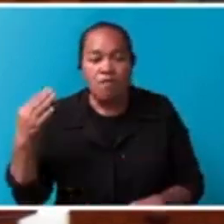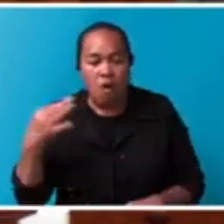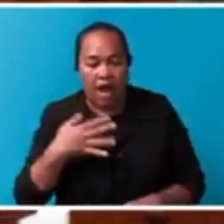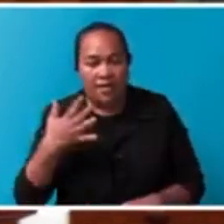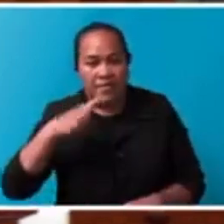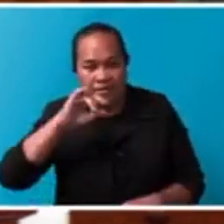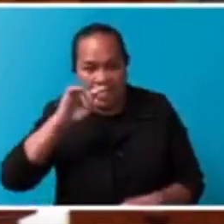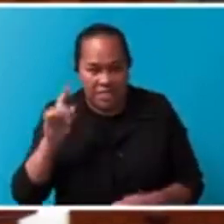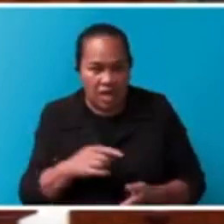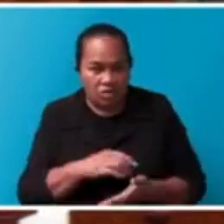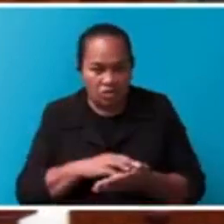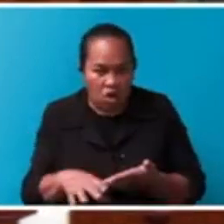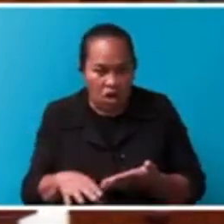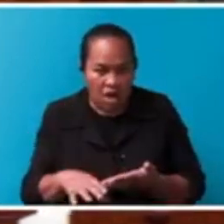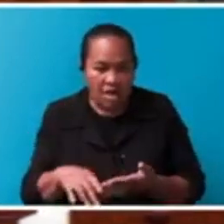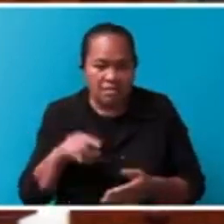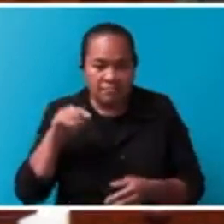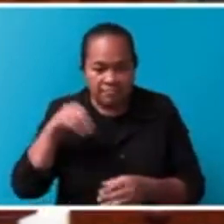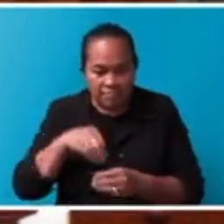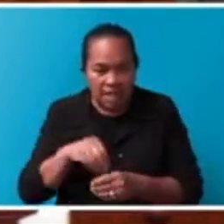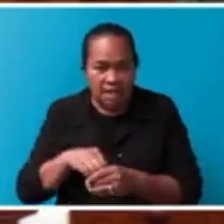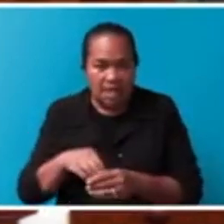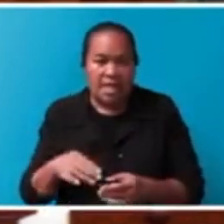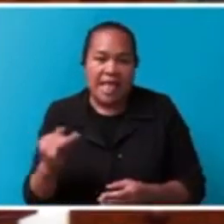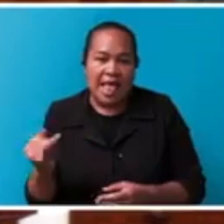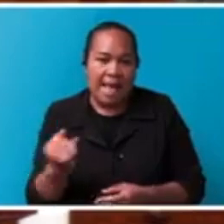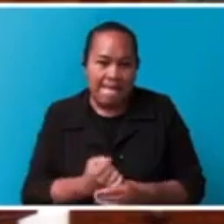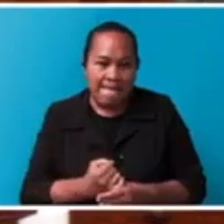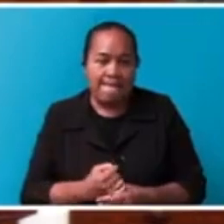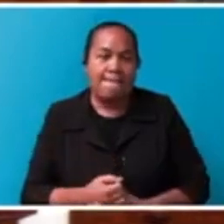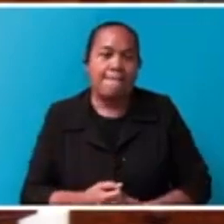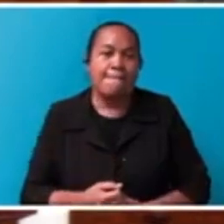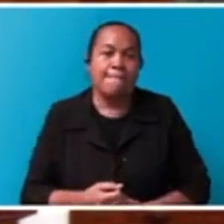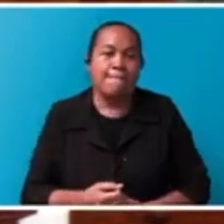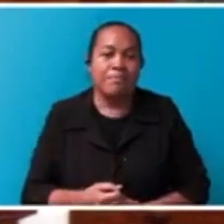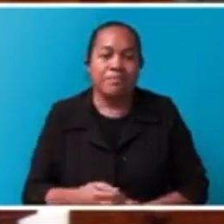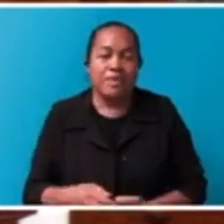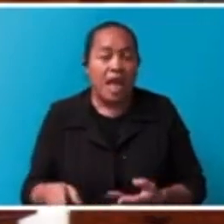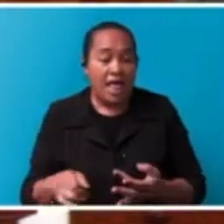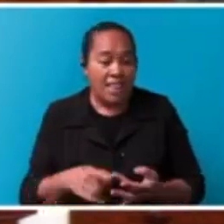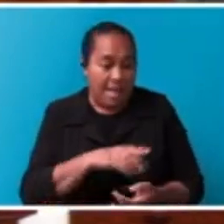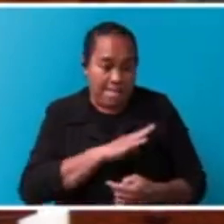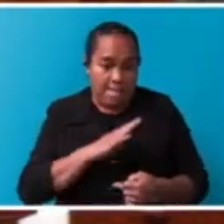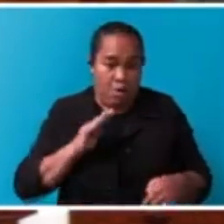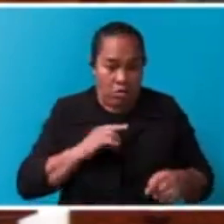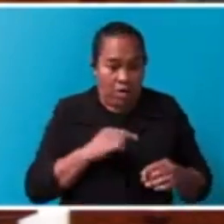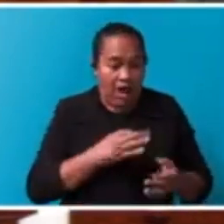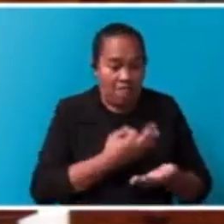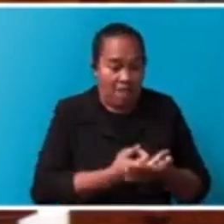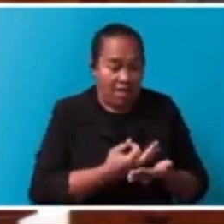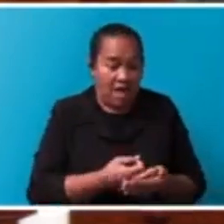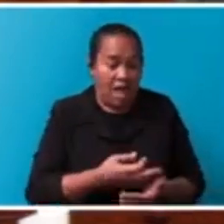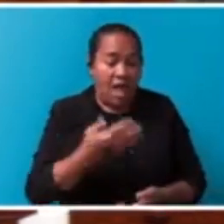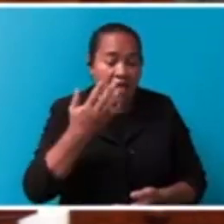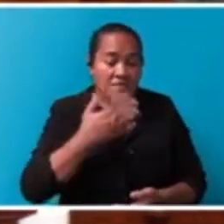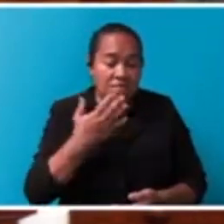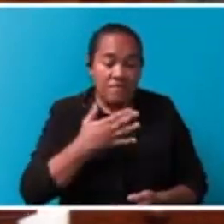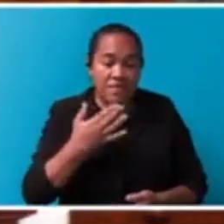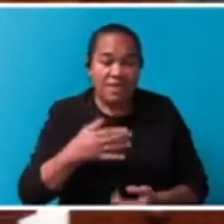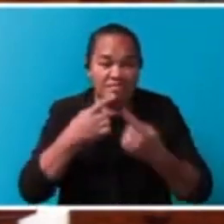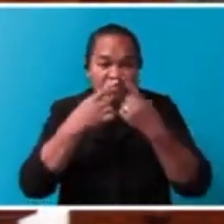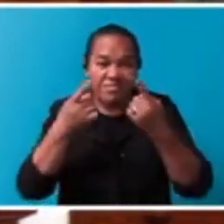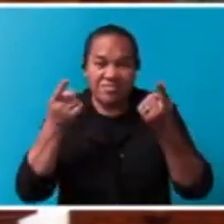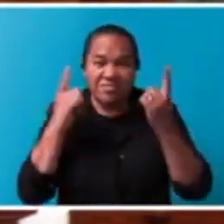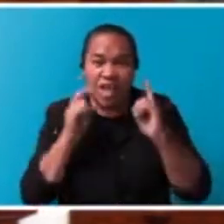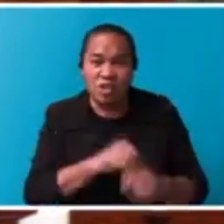$450,000 in direct community income. The board has funded 15 postgraduate scholarships